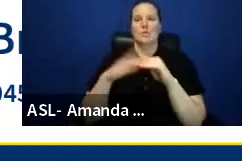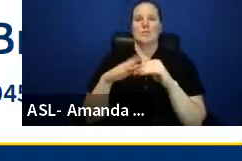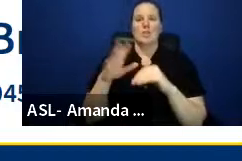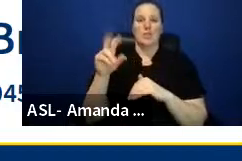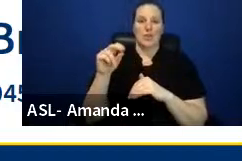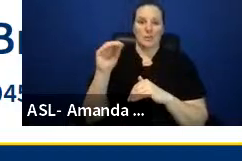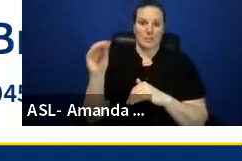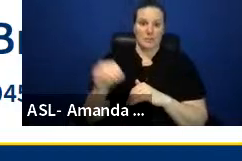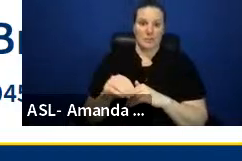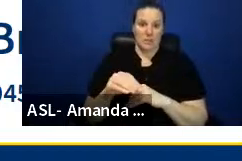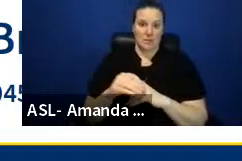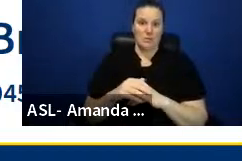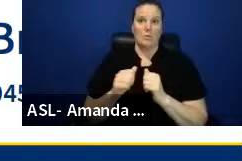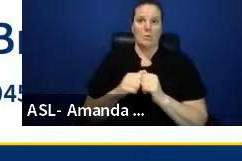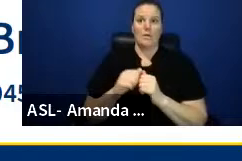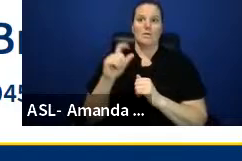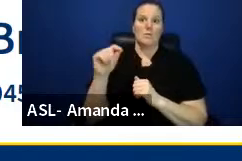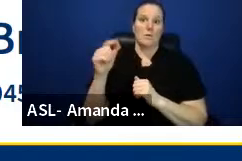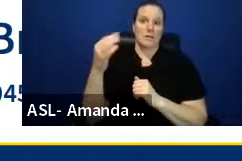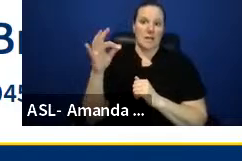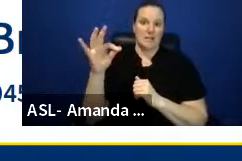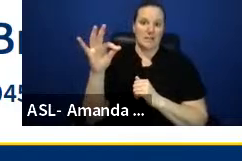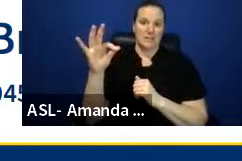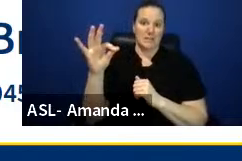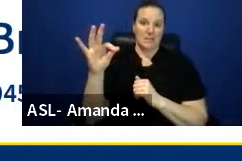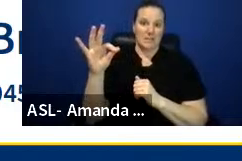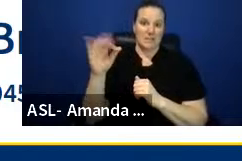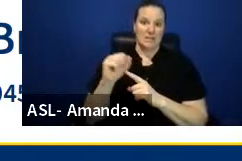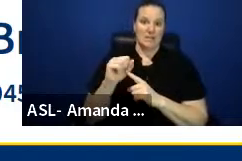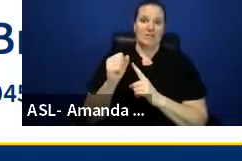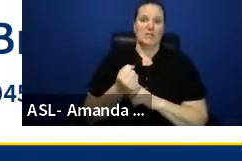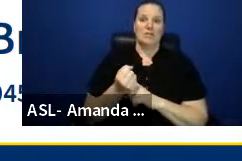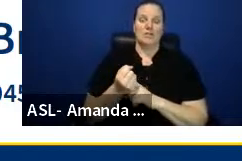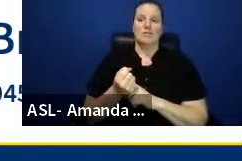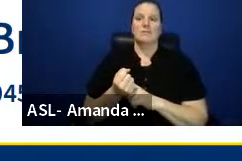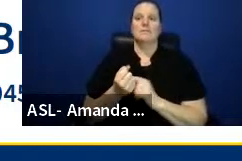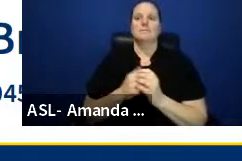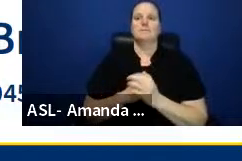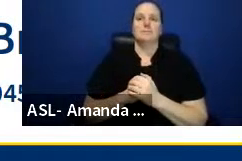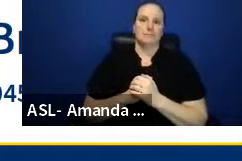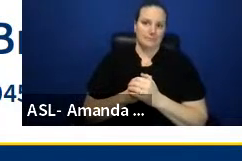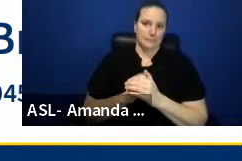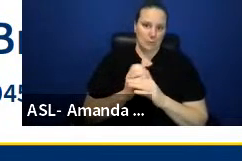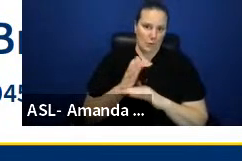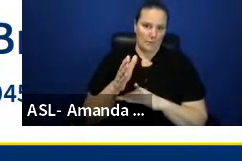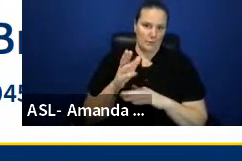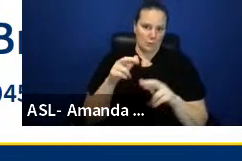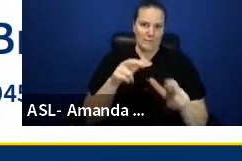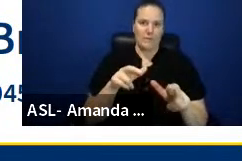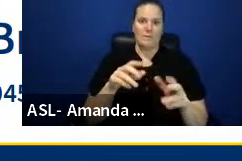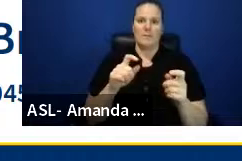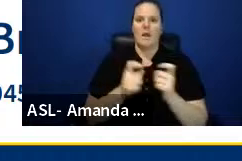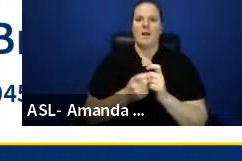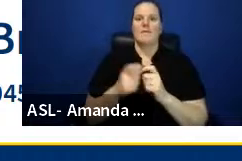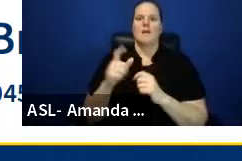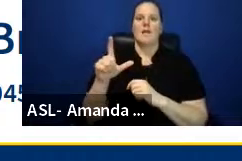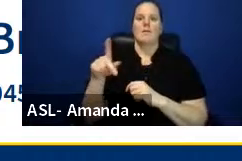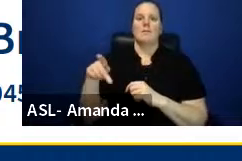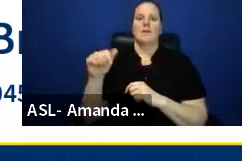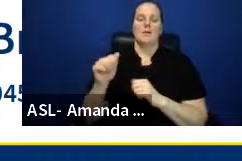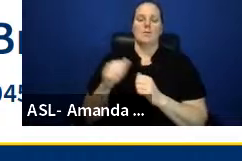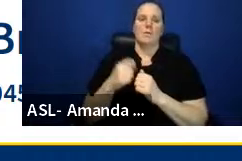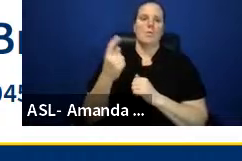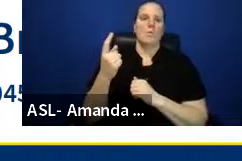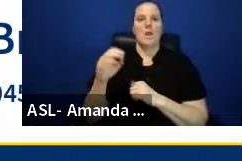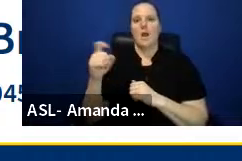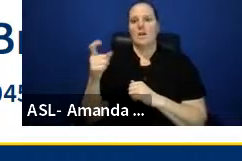30% over the 2019 existing conditions in person throughput across the river. And the modified LPA with one aux lane or two